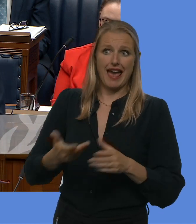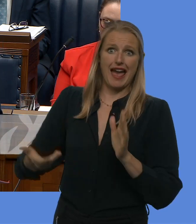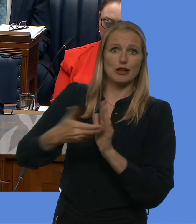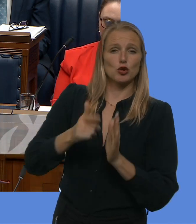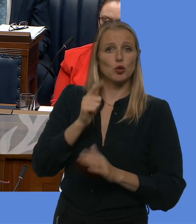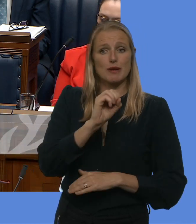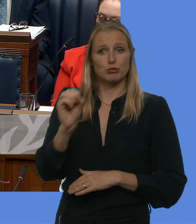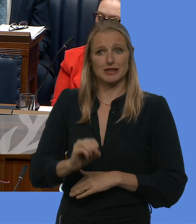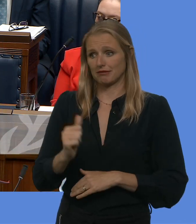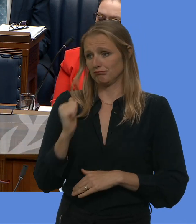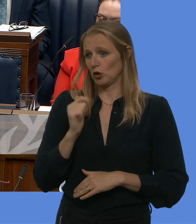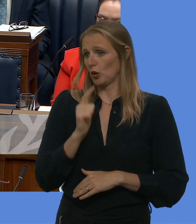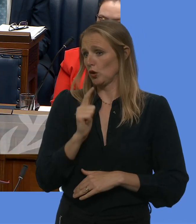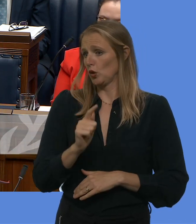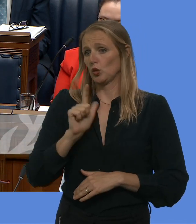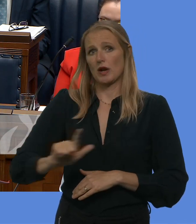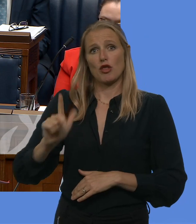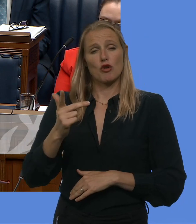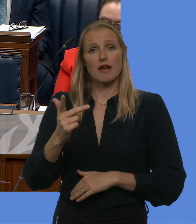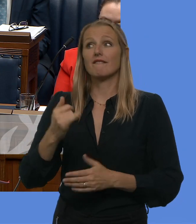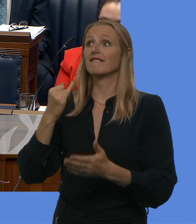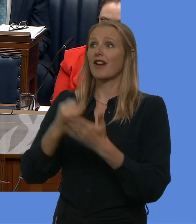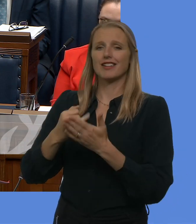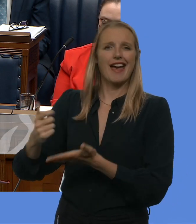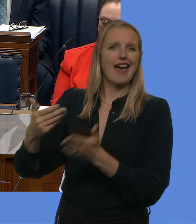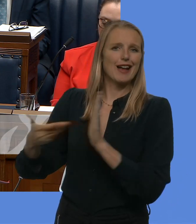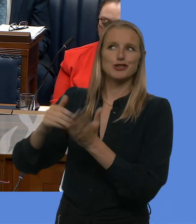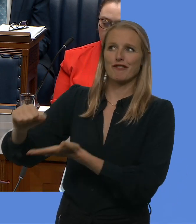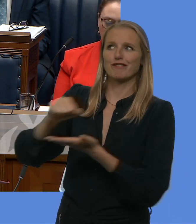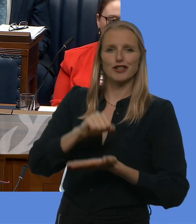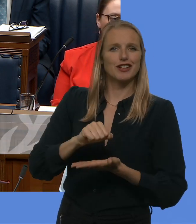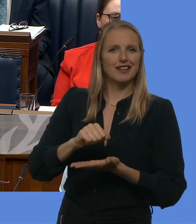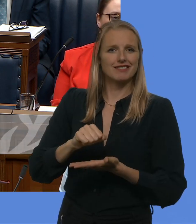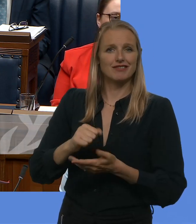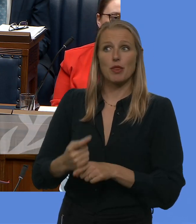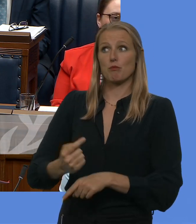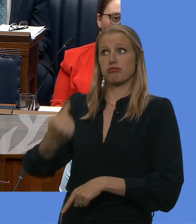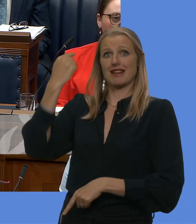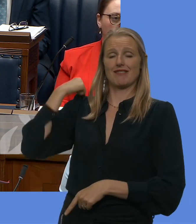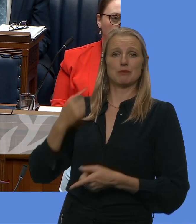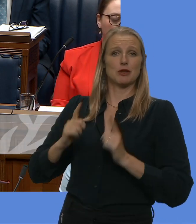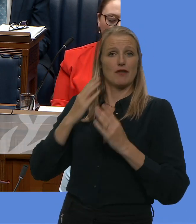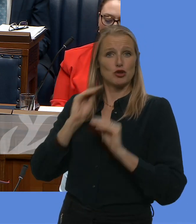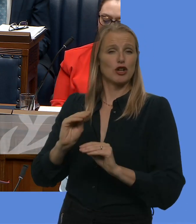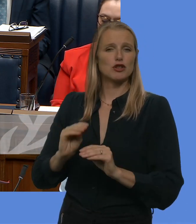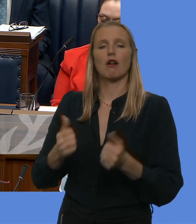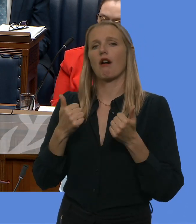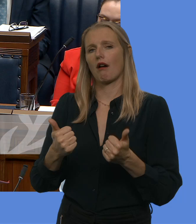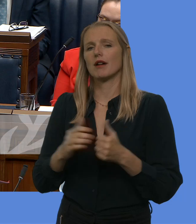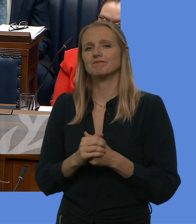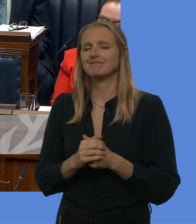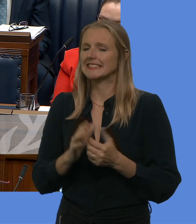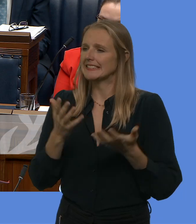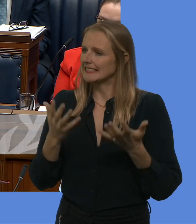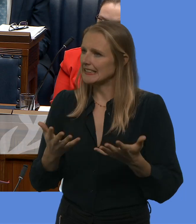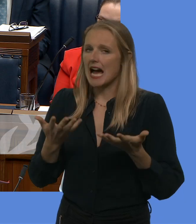in 2022-23 following an additional allocation of funding by the previous Minister of Education. Severe budgetary pressures